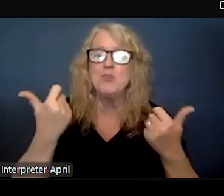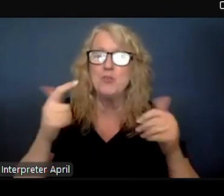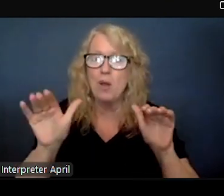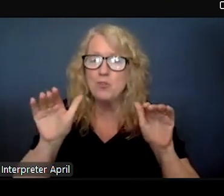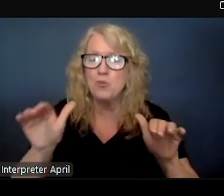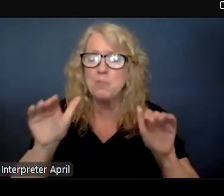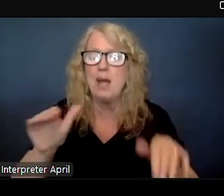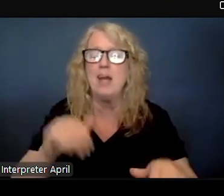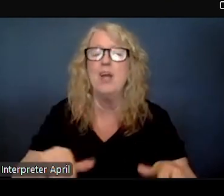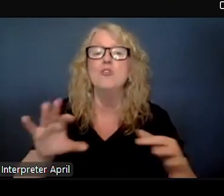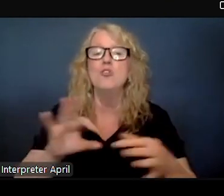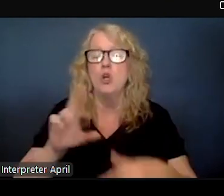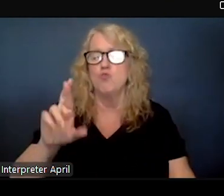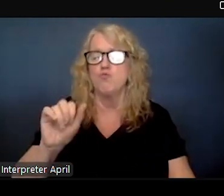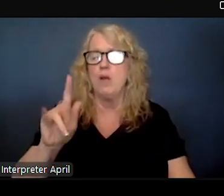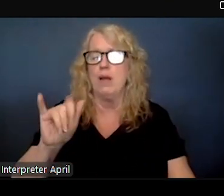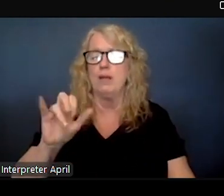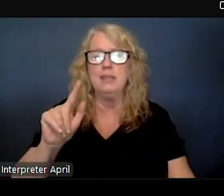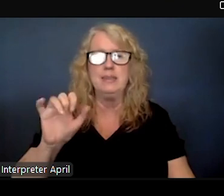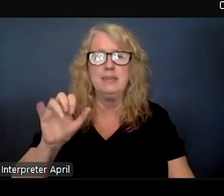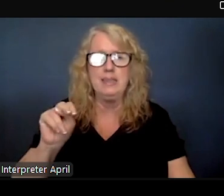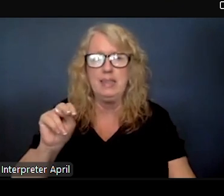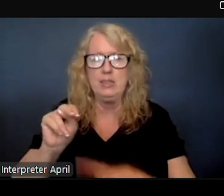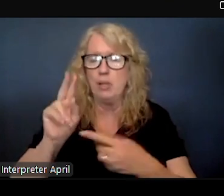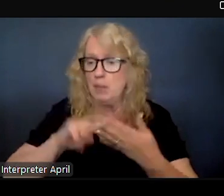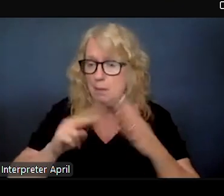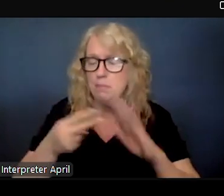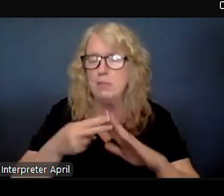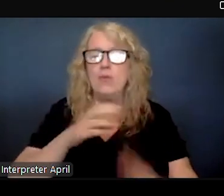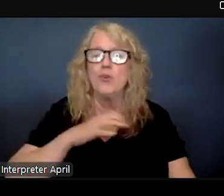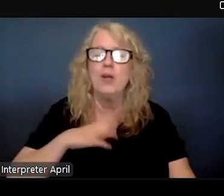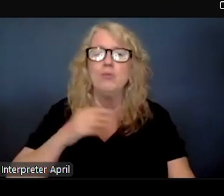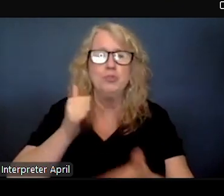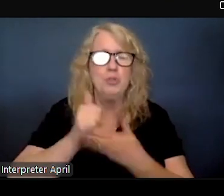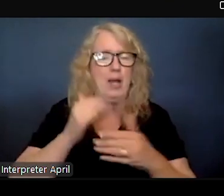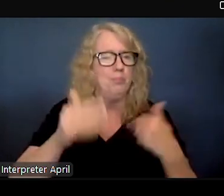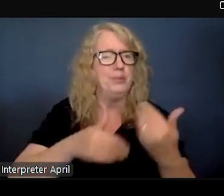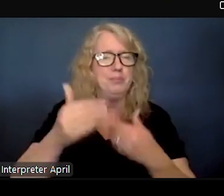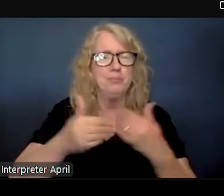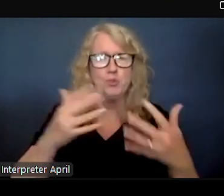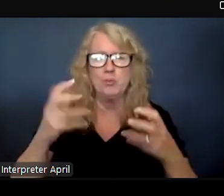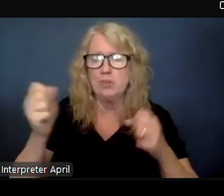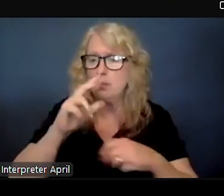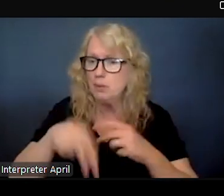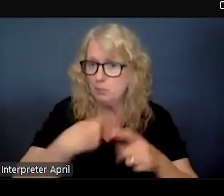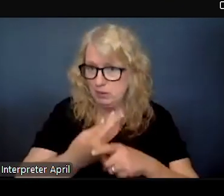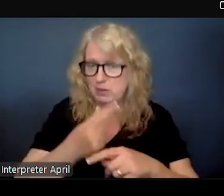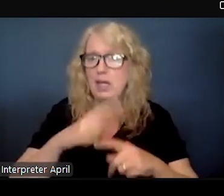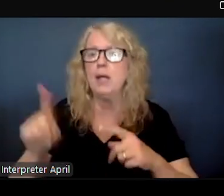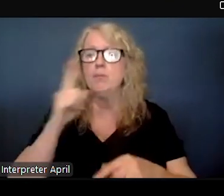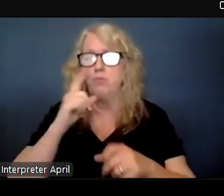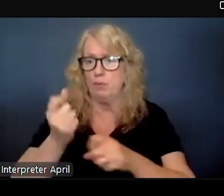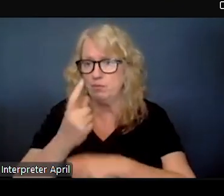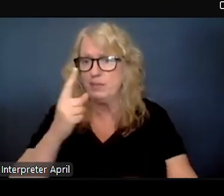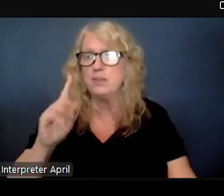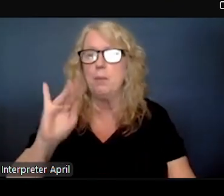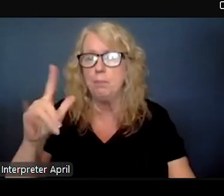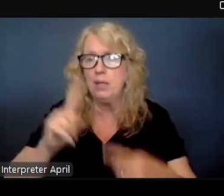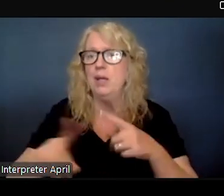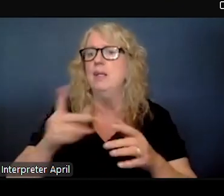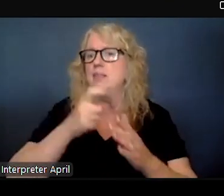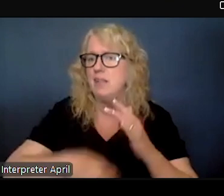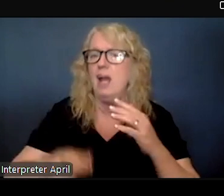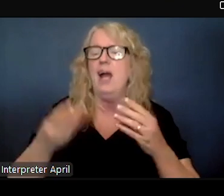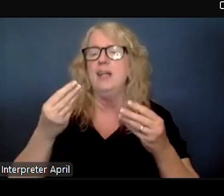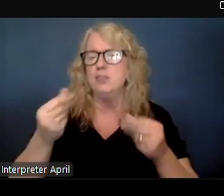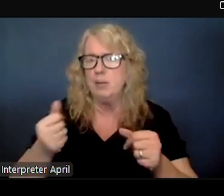reminder, reconciliation is the process that Congress uses to move quickly on certain types of fiscal bills, so tax, spending,